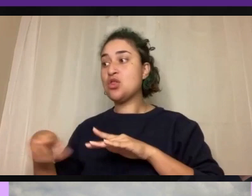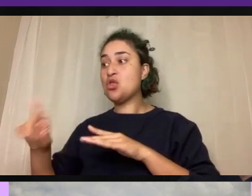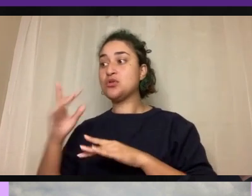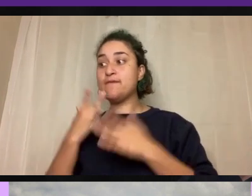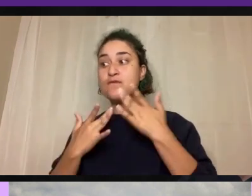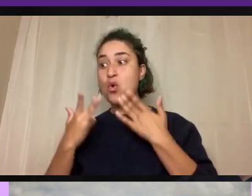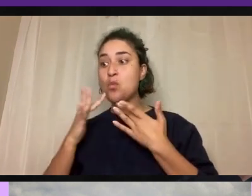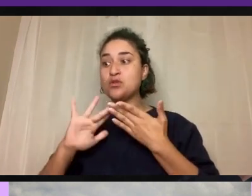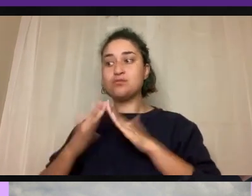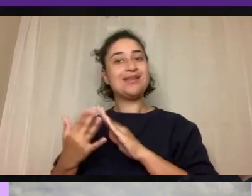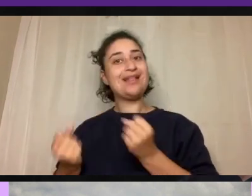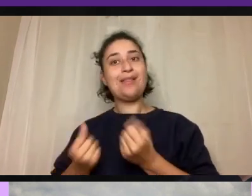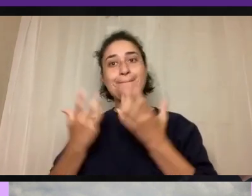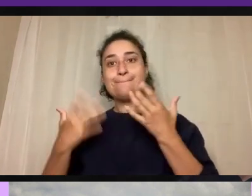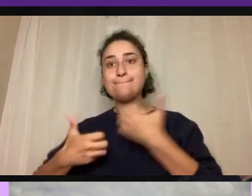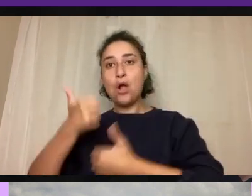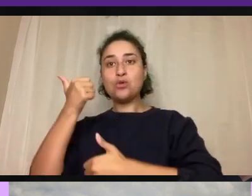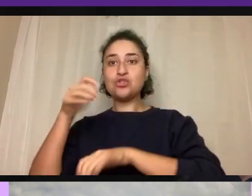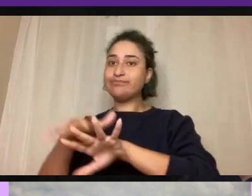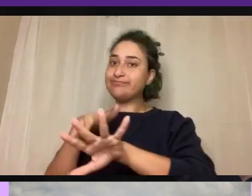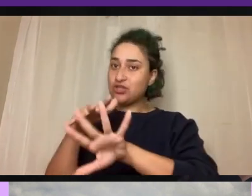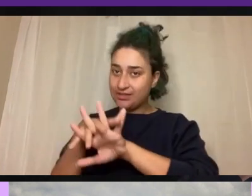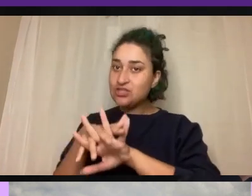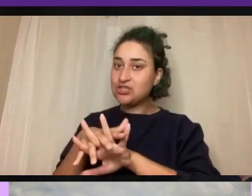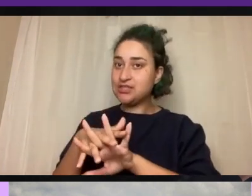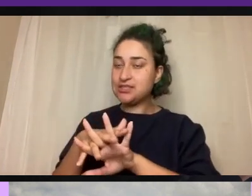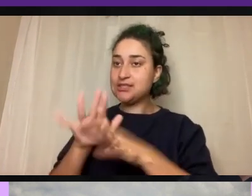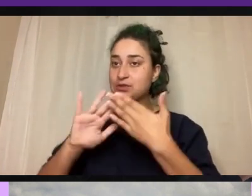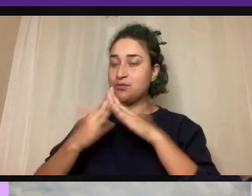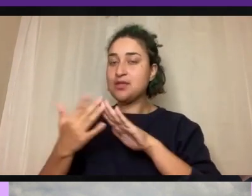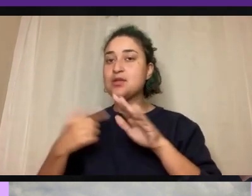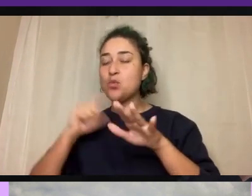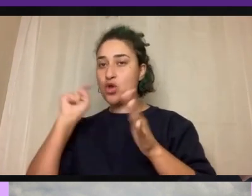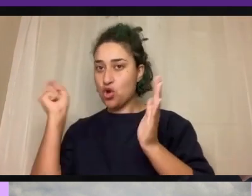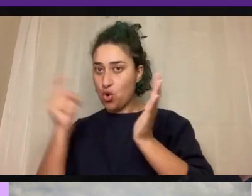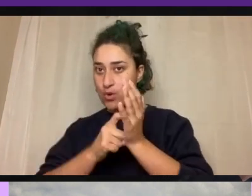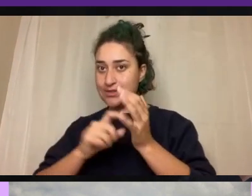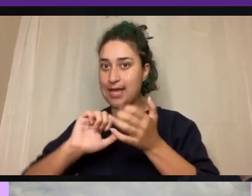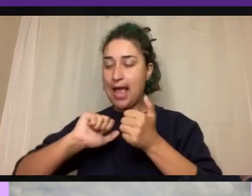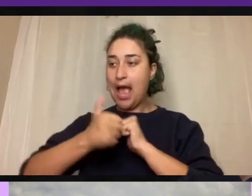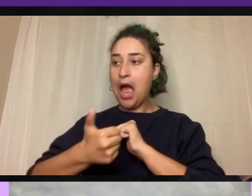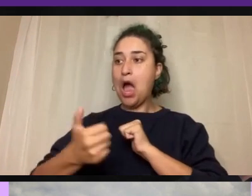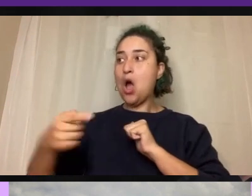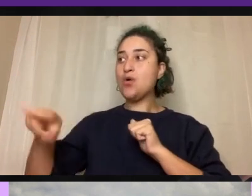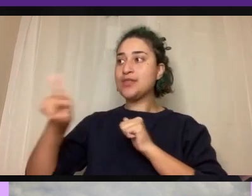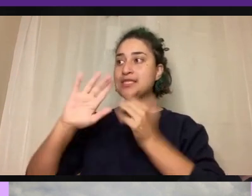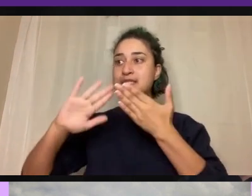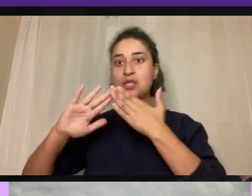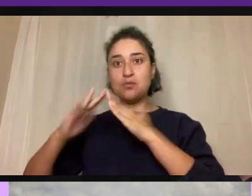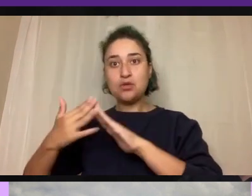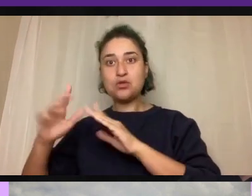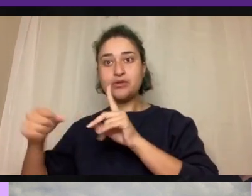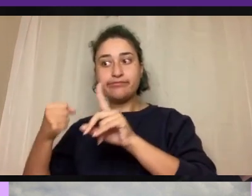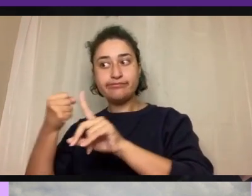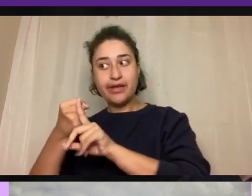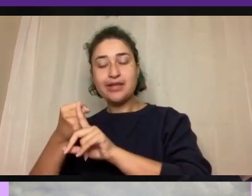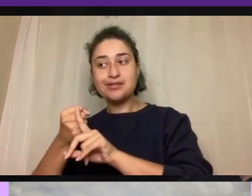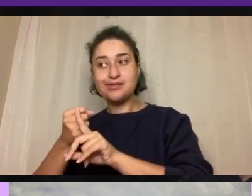Indigenous. And we are noticing how these communities are being affected by that, right?